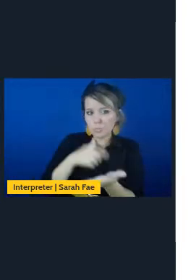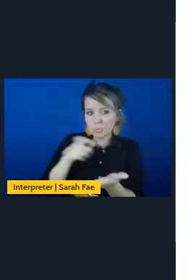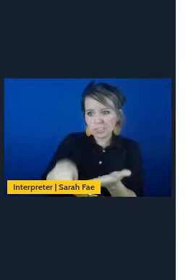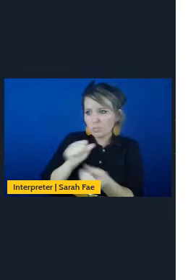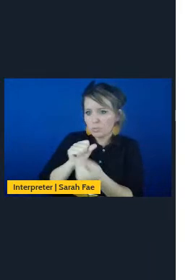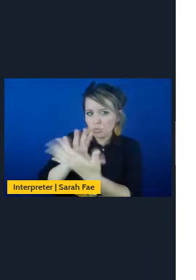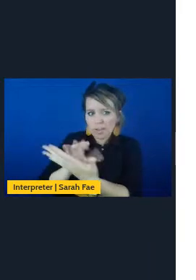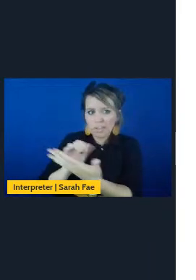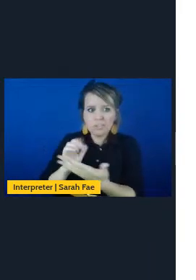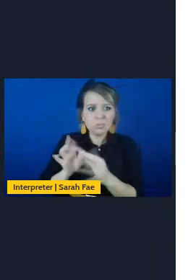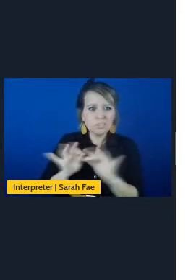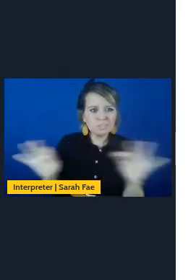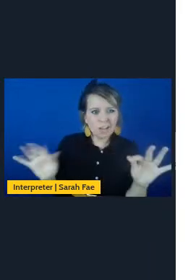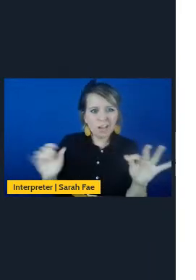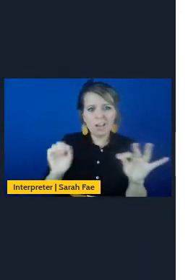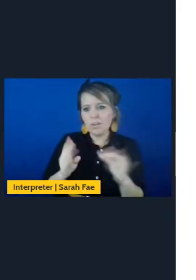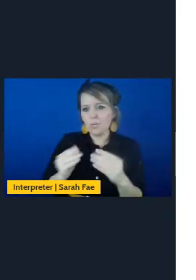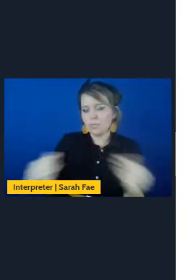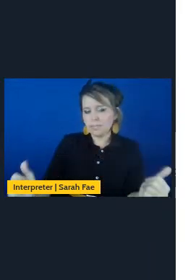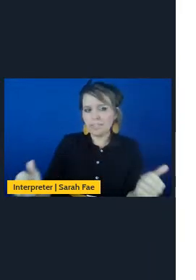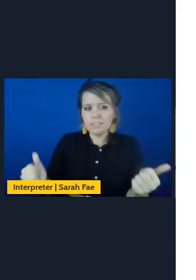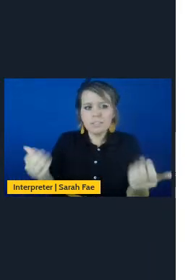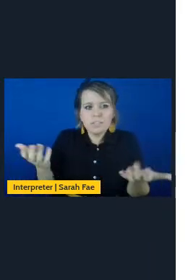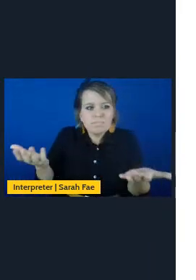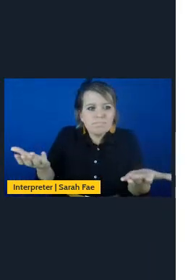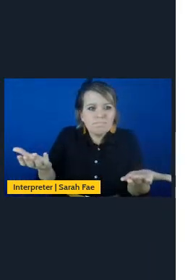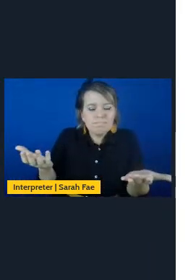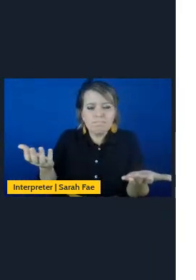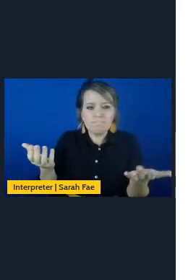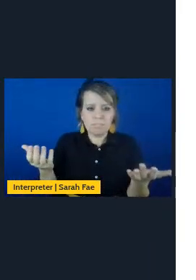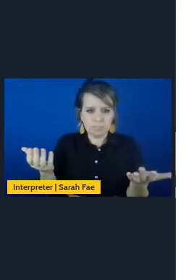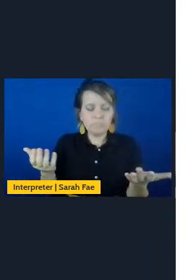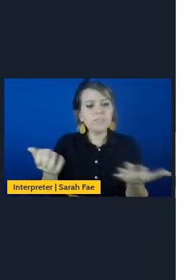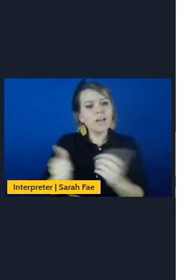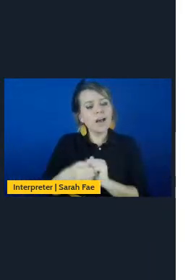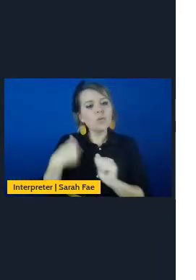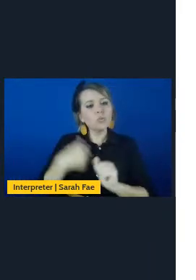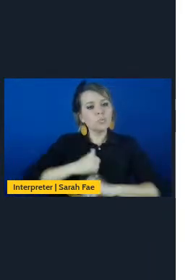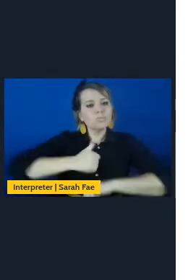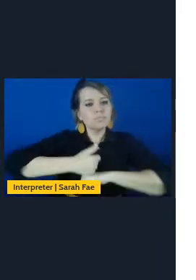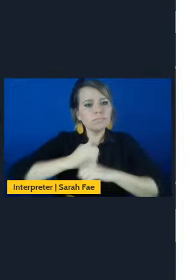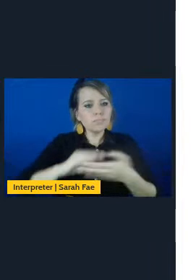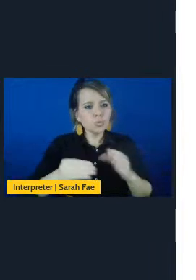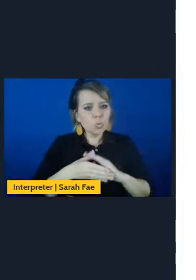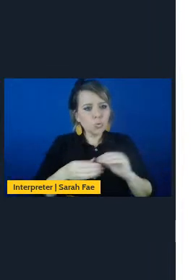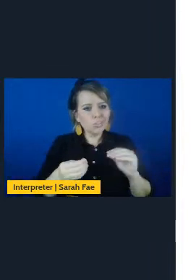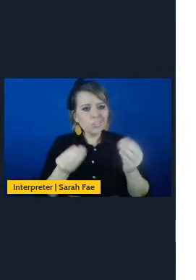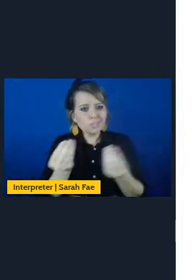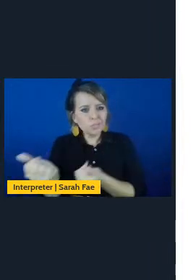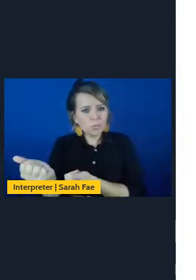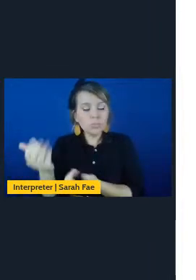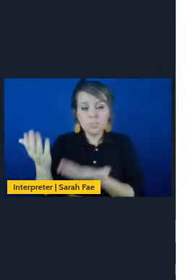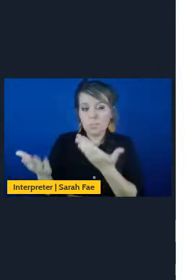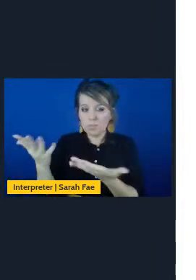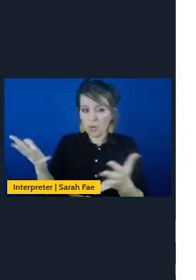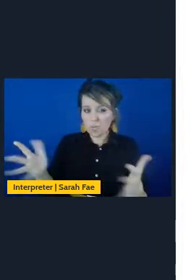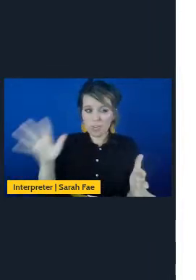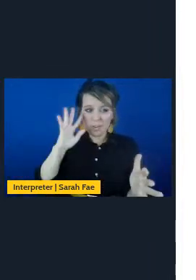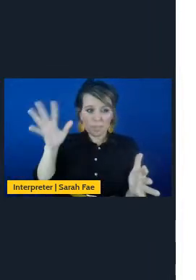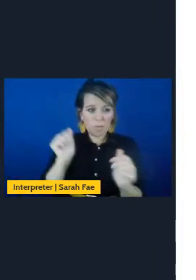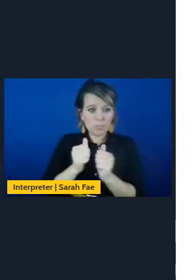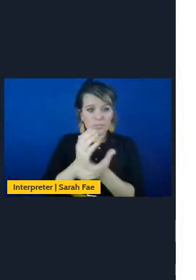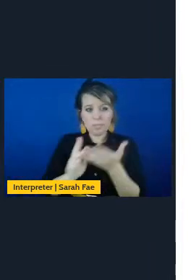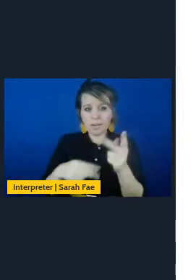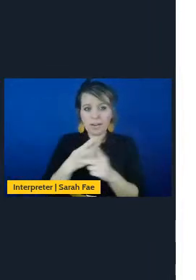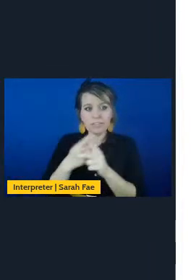or define to implement those stories and flows, first and foremost. Maybe come up with already some kind of architectural draft.